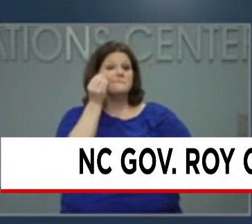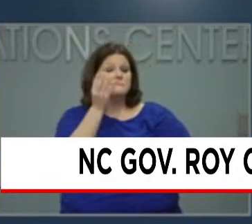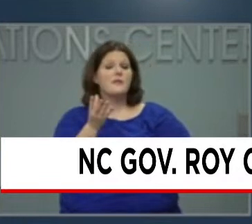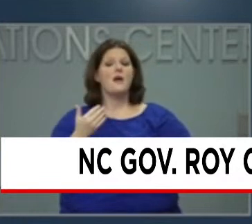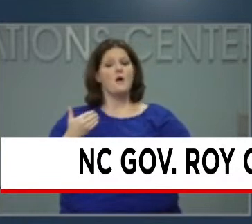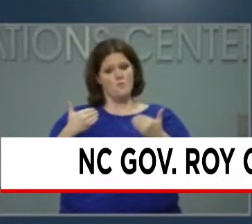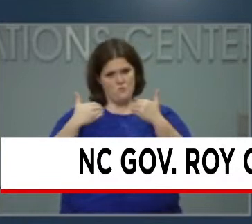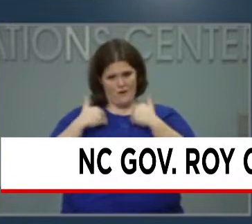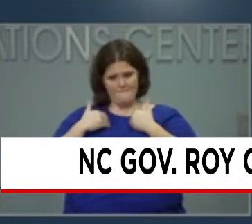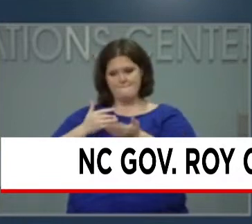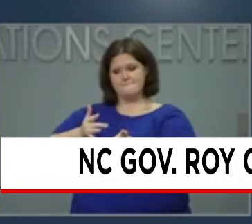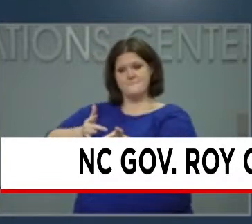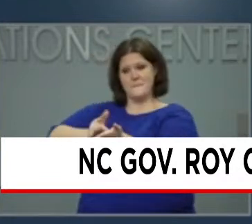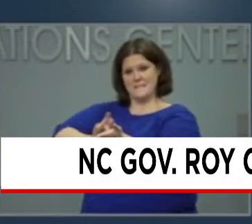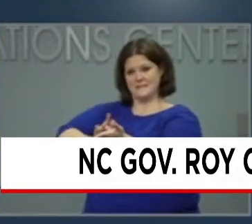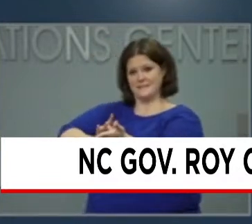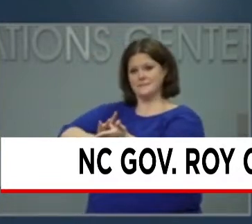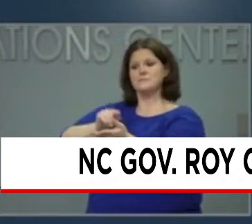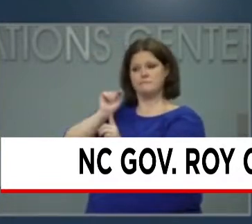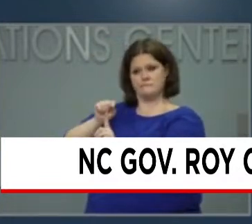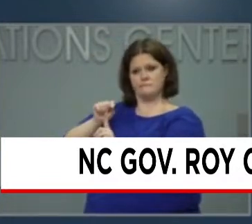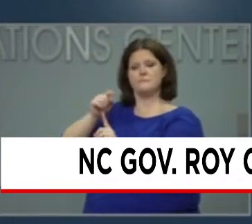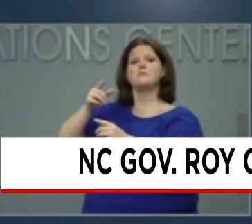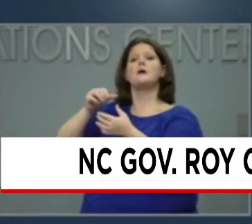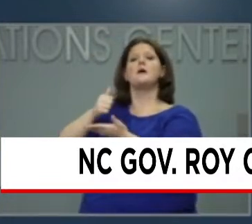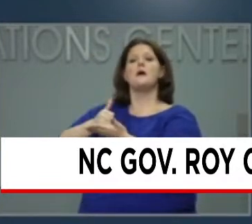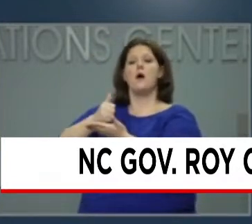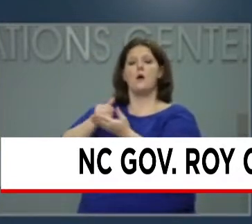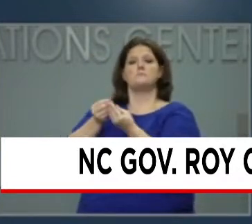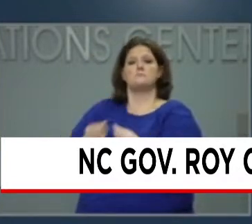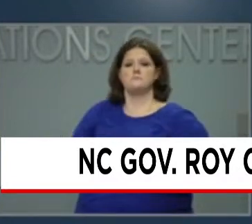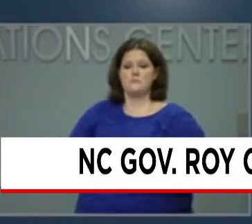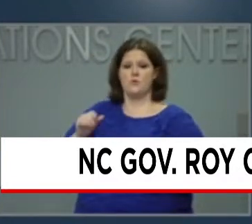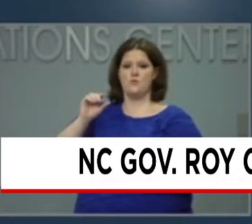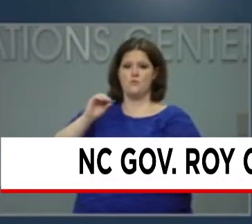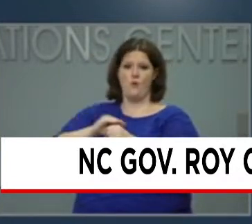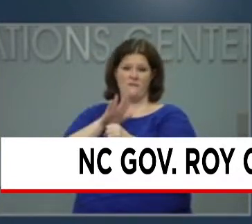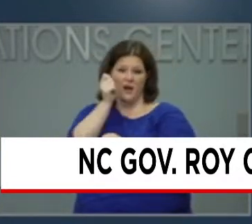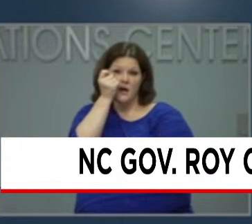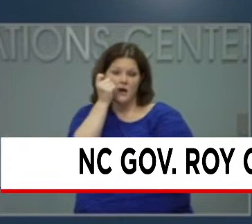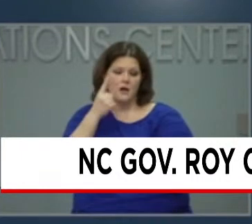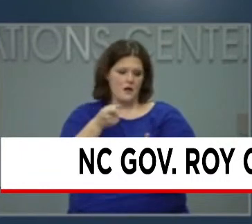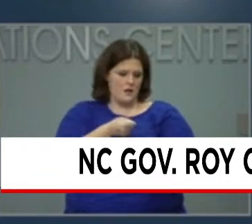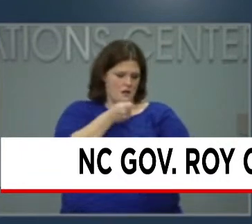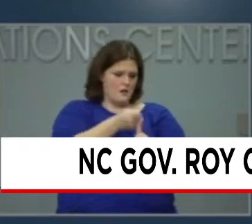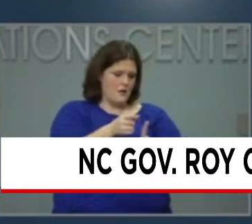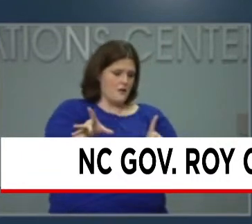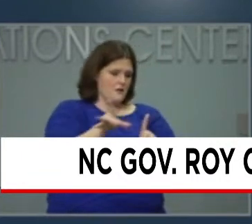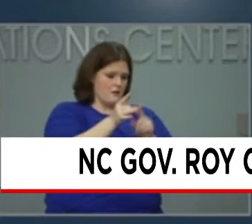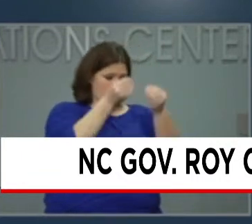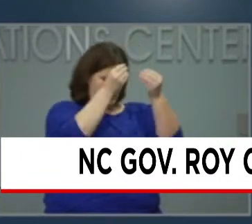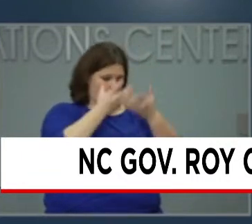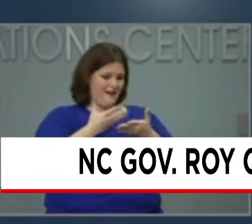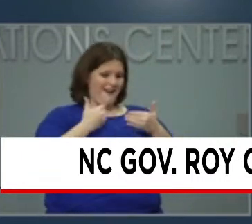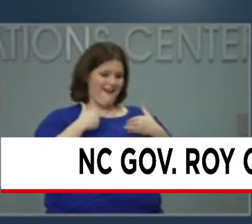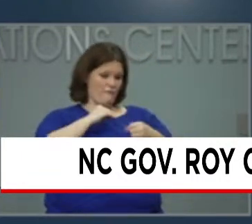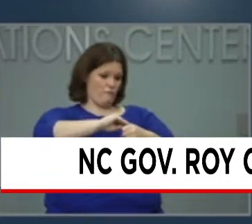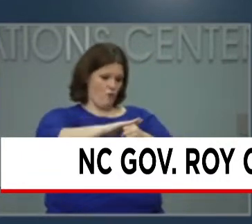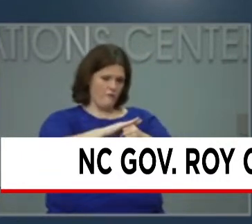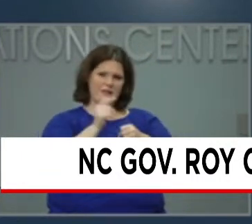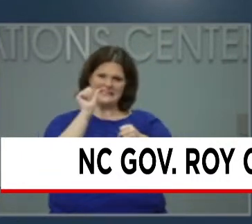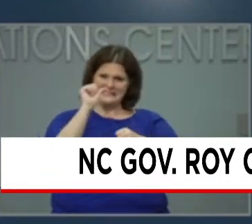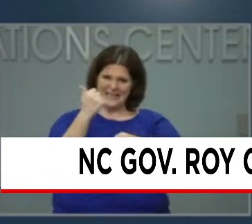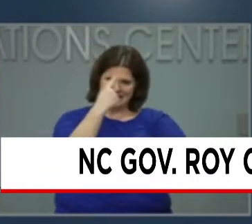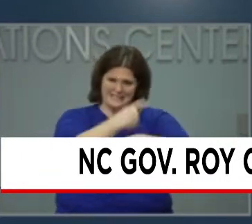within 10 days of your first COVID symptom, which makes timely identification that you have COVID even more